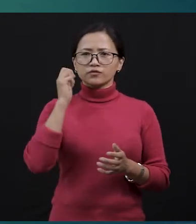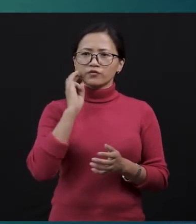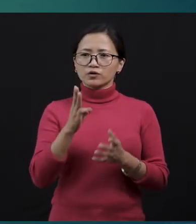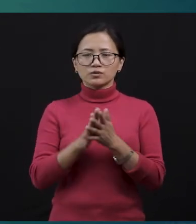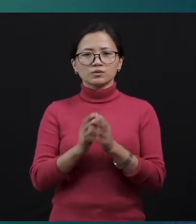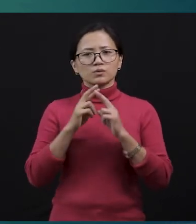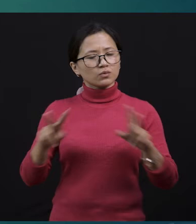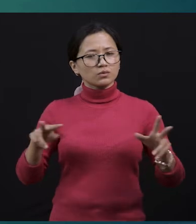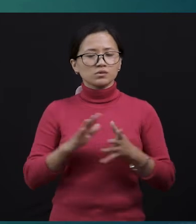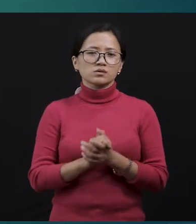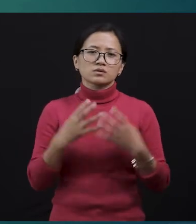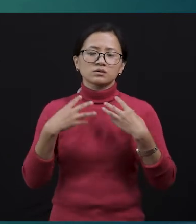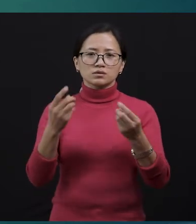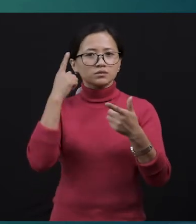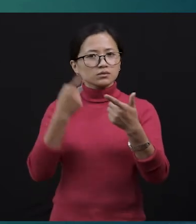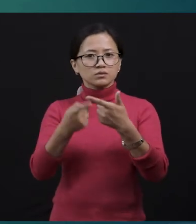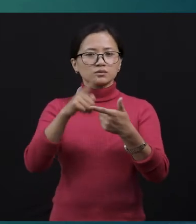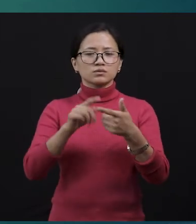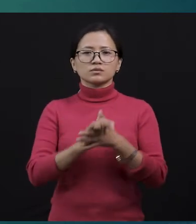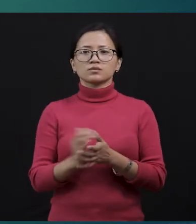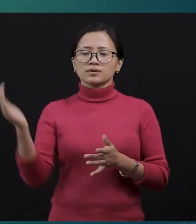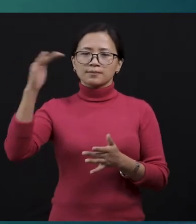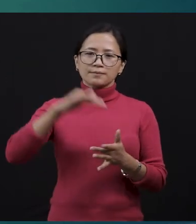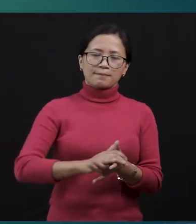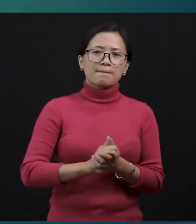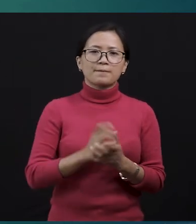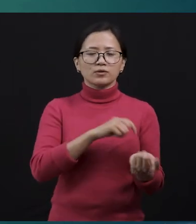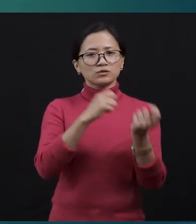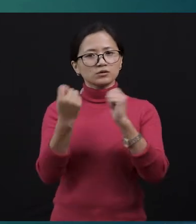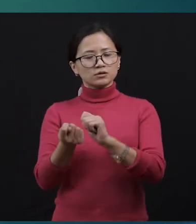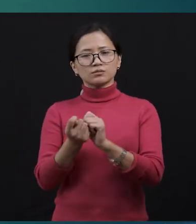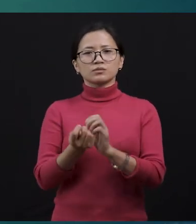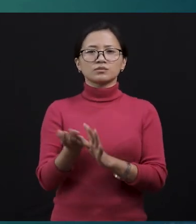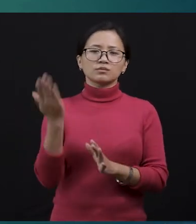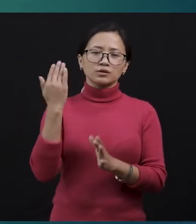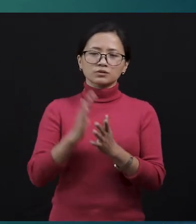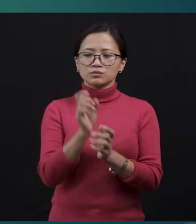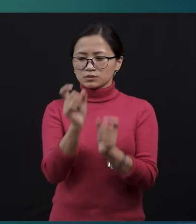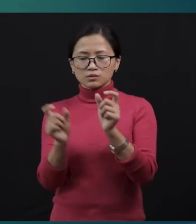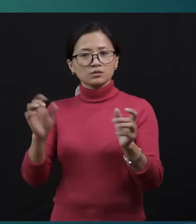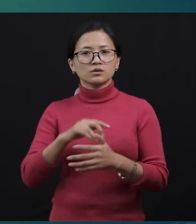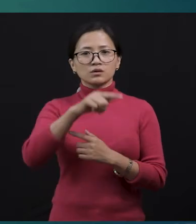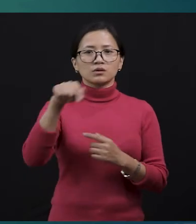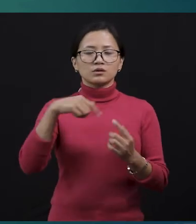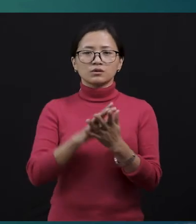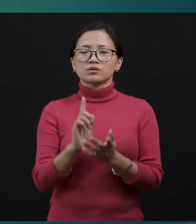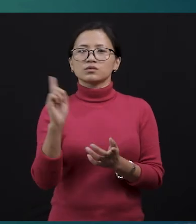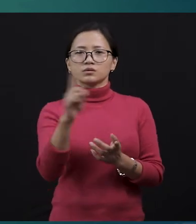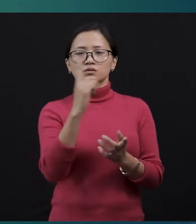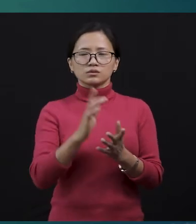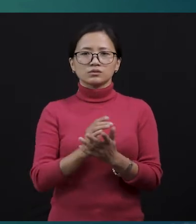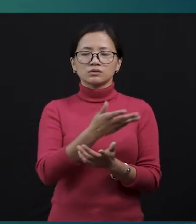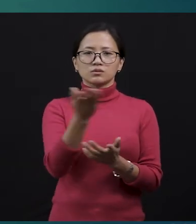one experimenting. And you cannot, as I said, you cannot come back, you cannot turn back to people around you again, because everyone will be busy in their